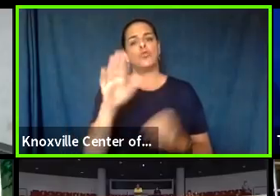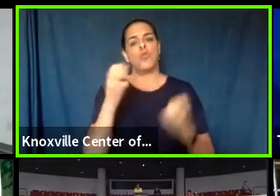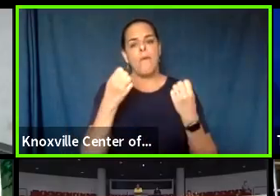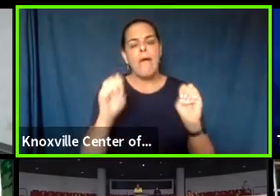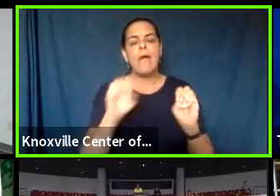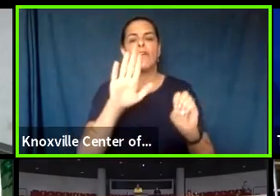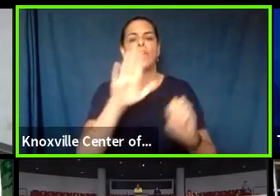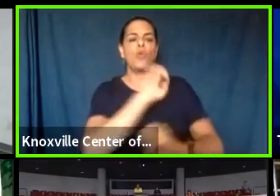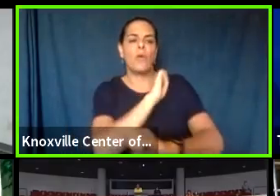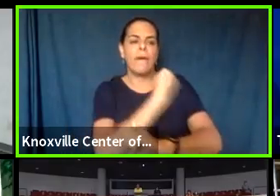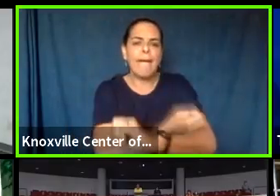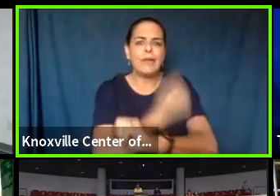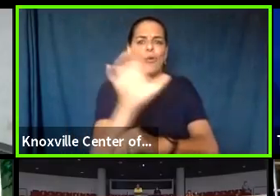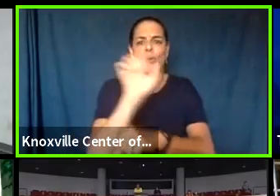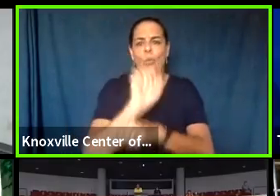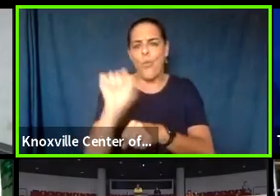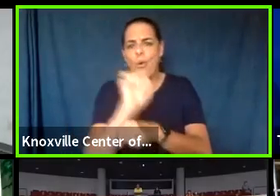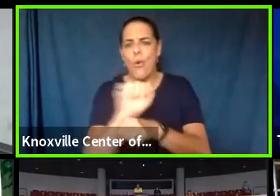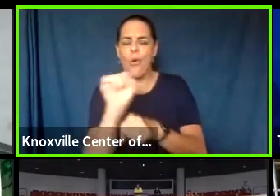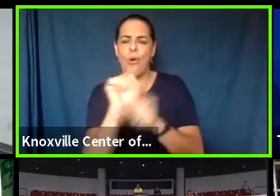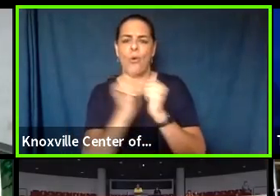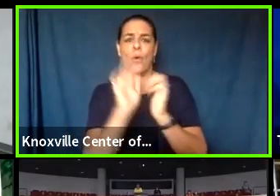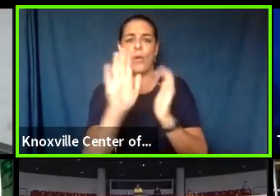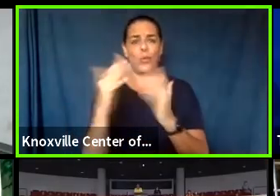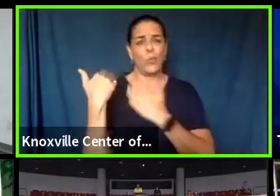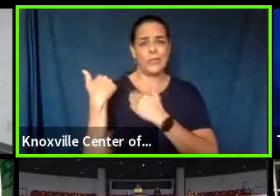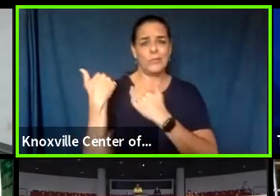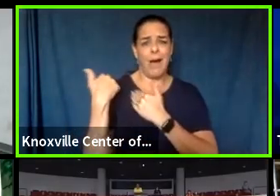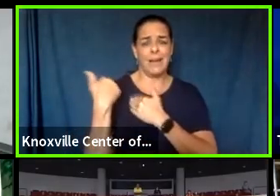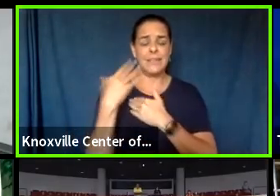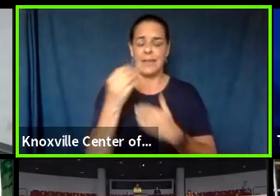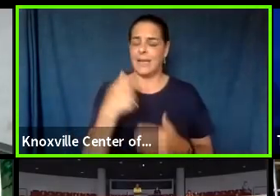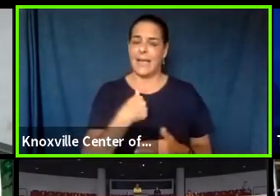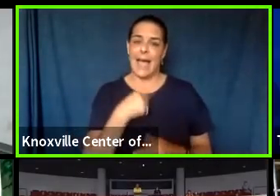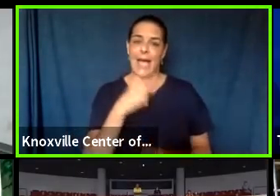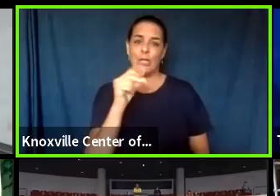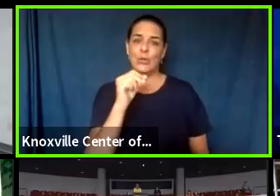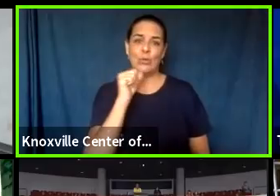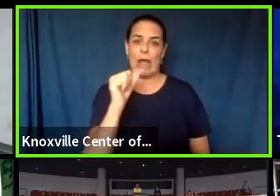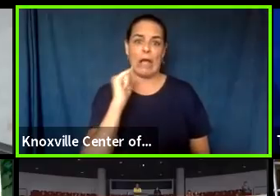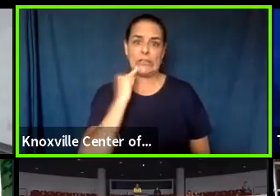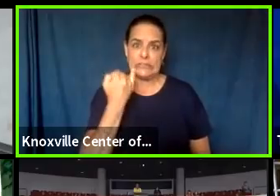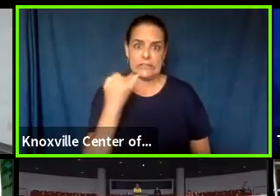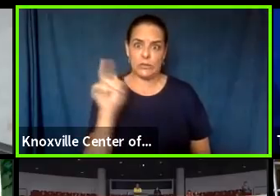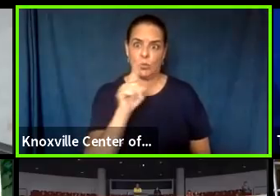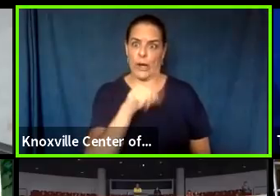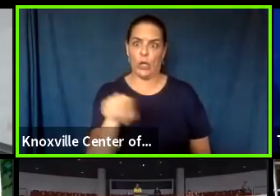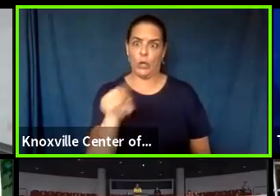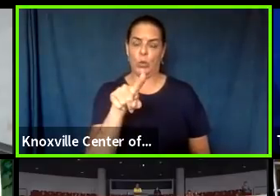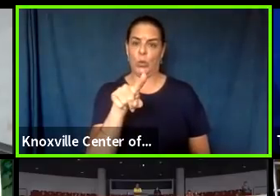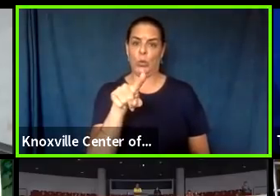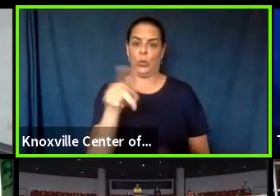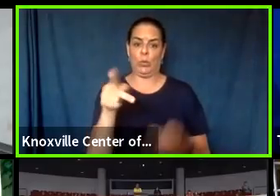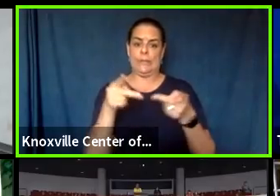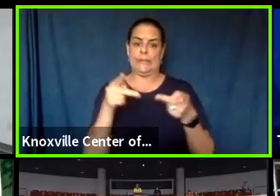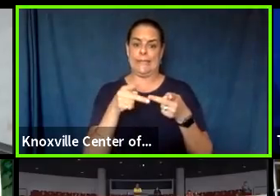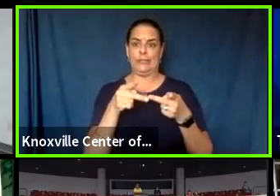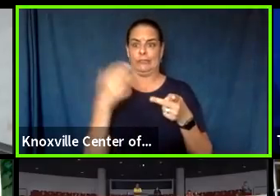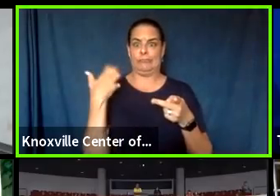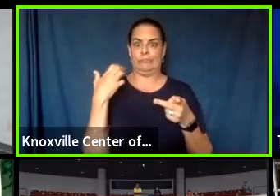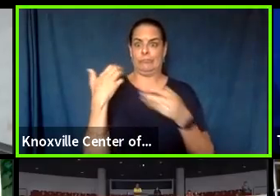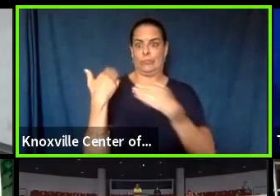energy that you all put into your responsibilities, and I do not envy where you all sit right now because we're obviously